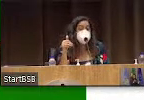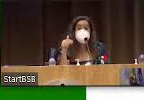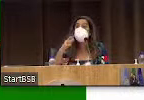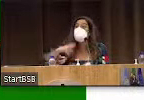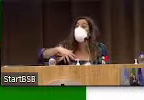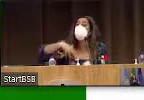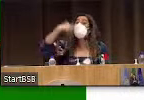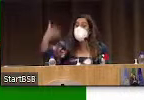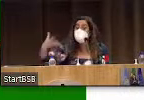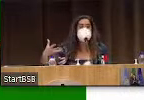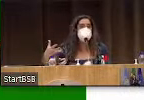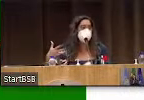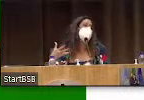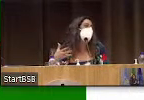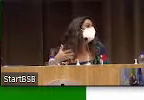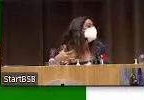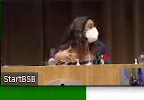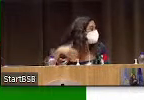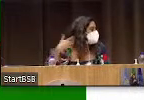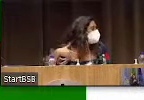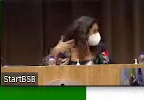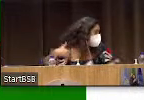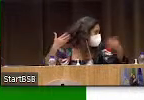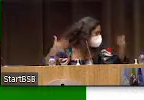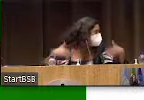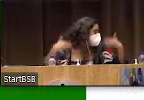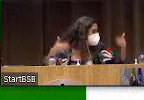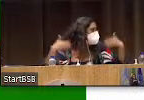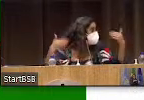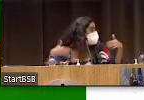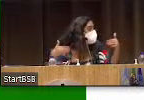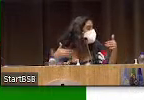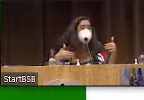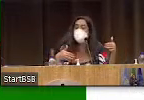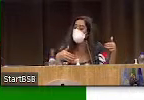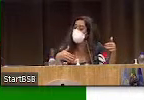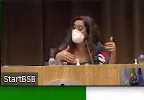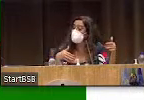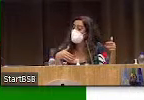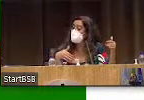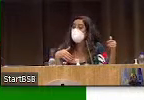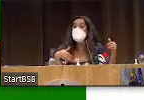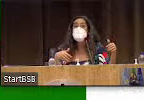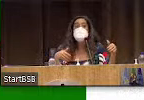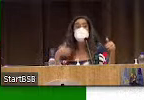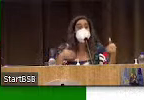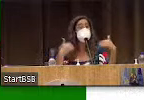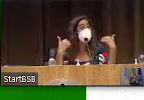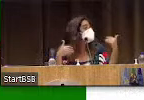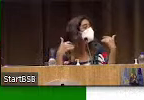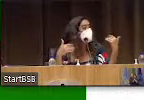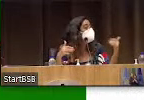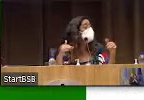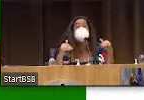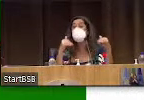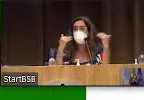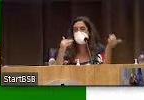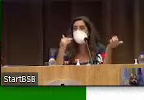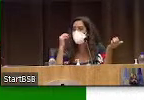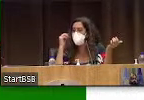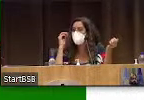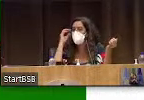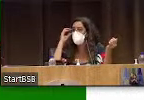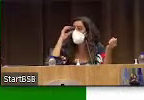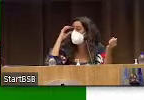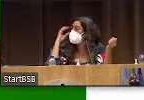And the low prevalence, the size, the amount of patients that are consulted in the primary healthcare, that